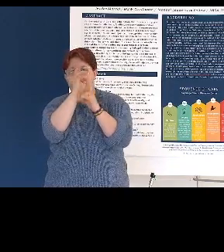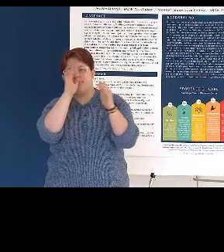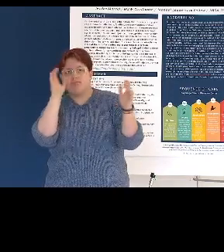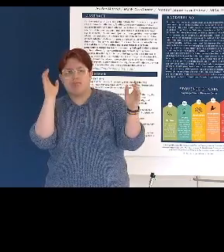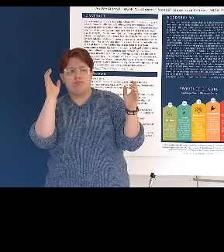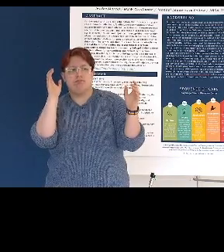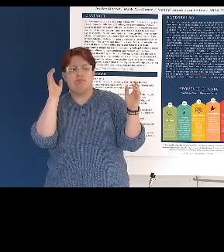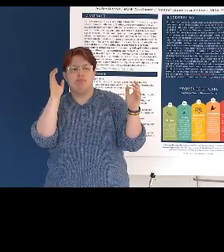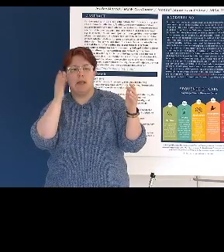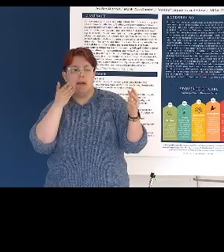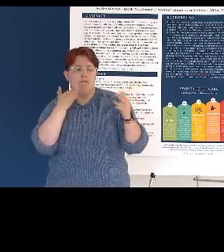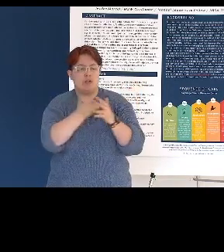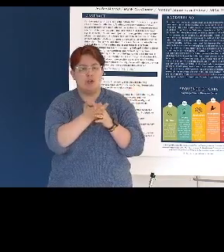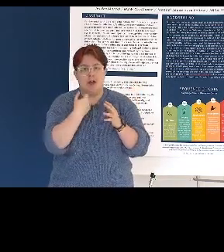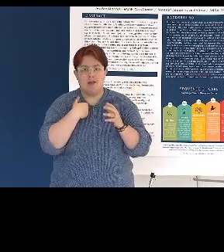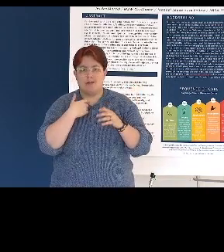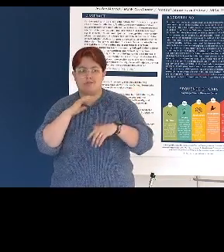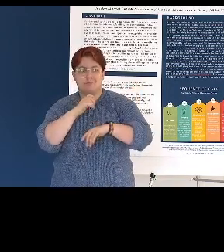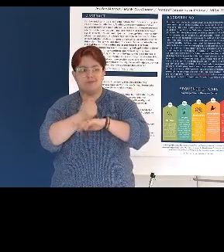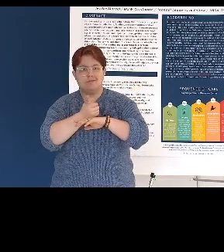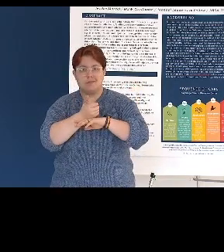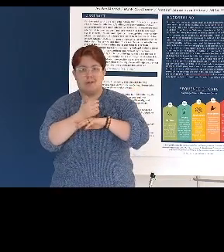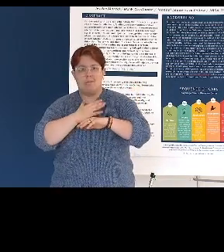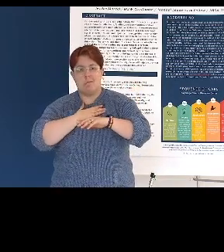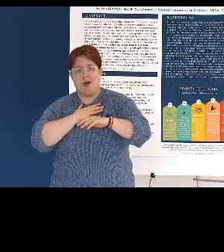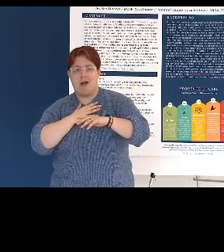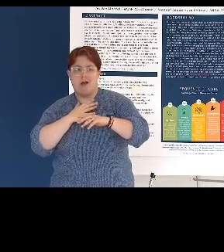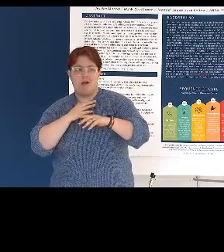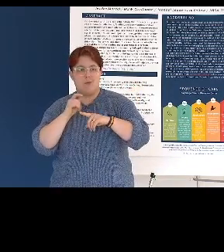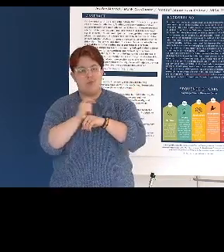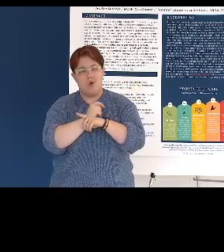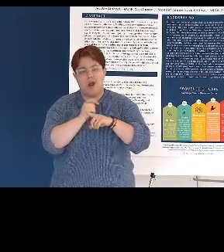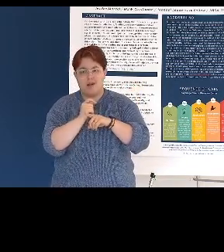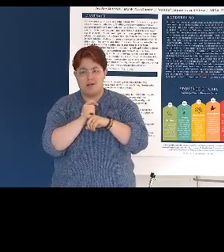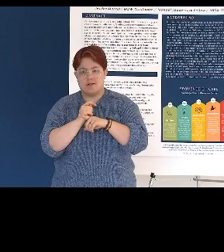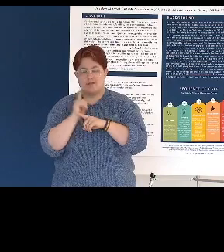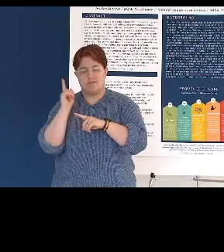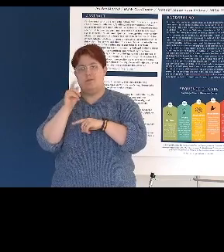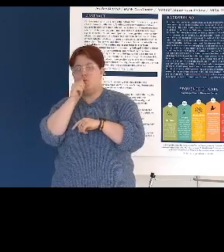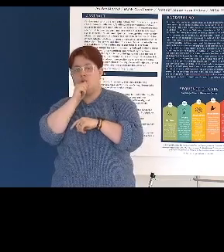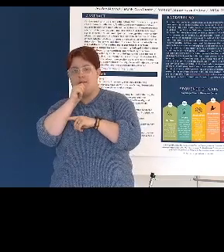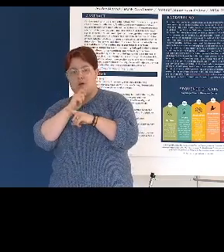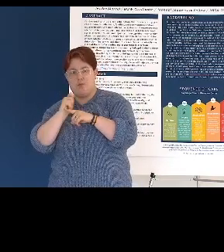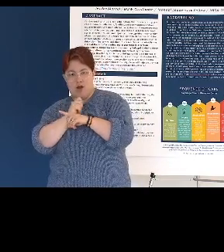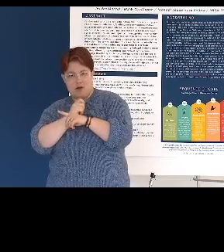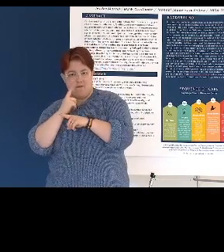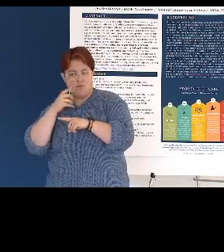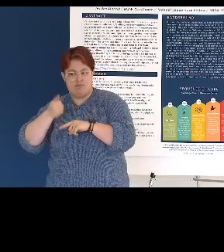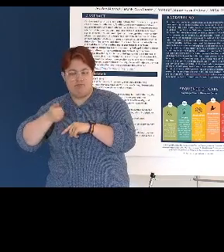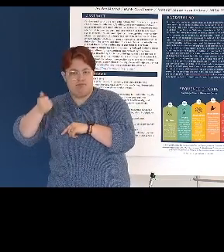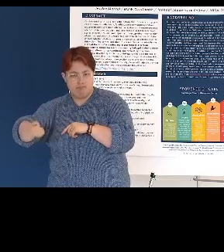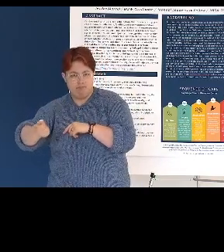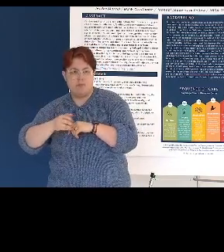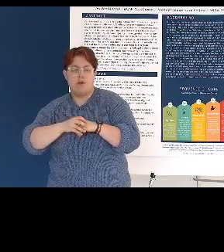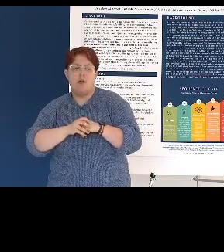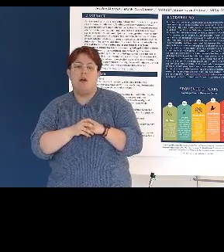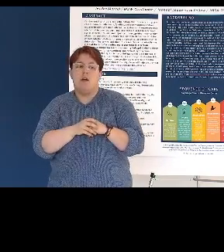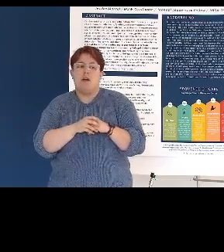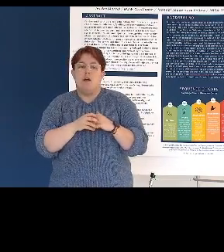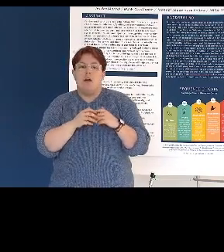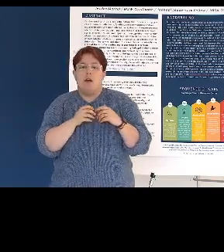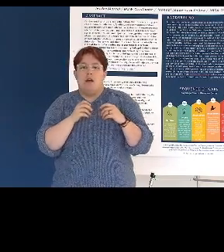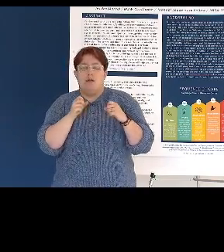could bring into my practice at a private practice that I was working through in my field experience, and provide